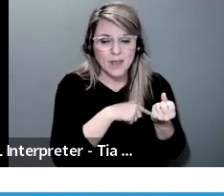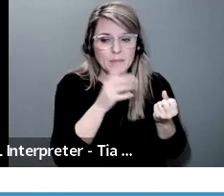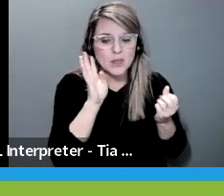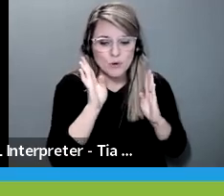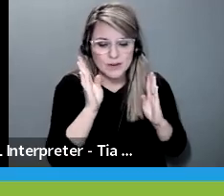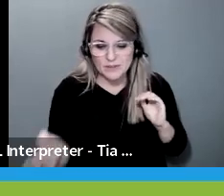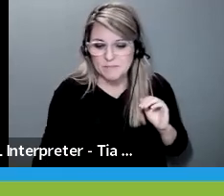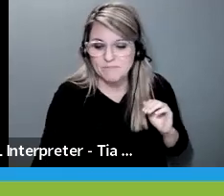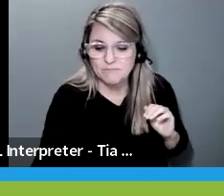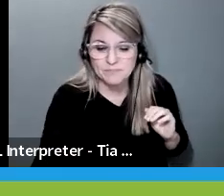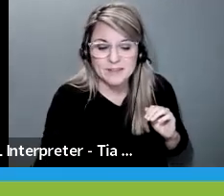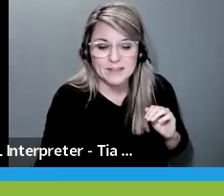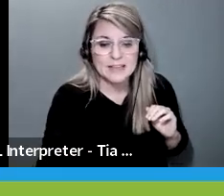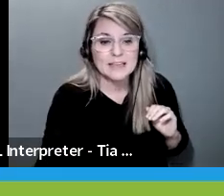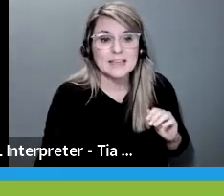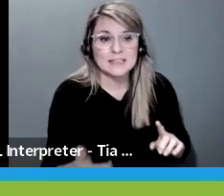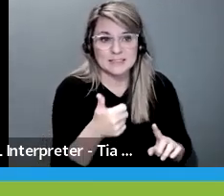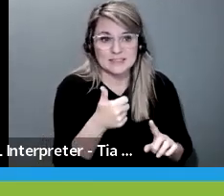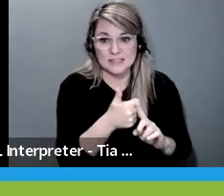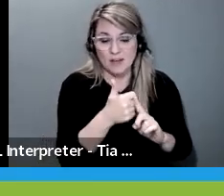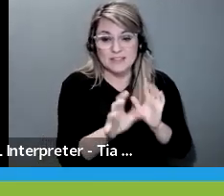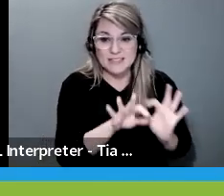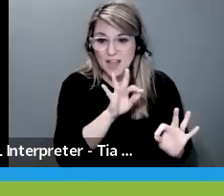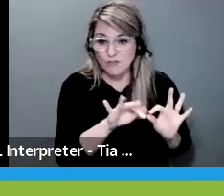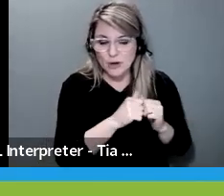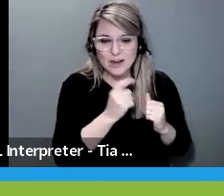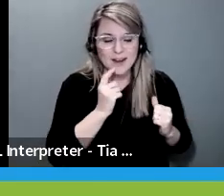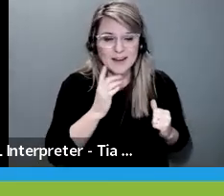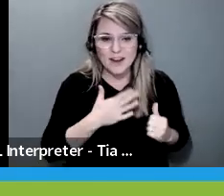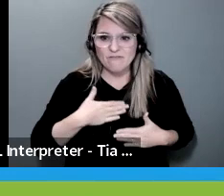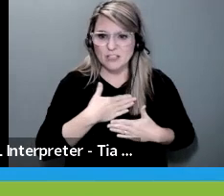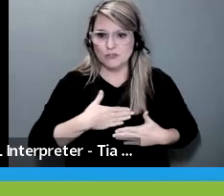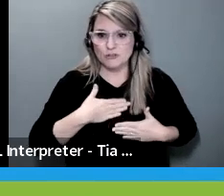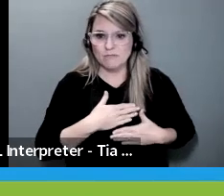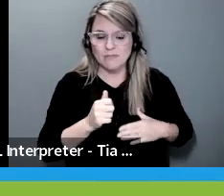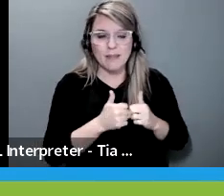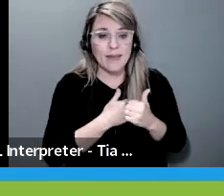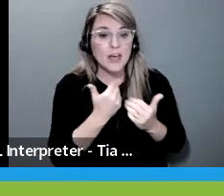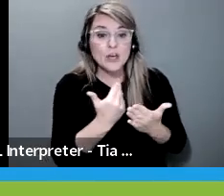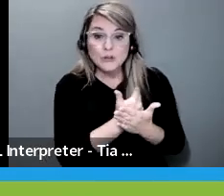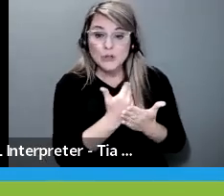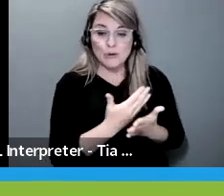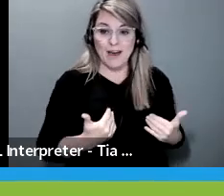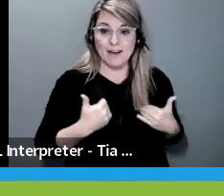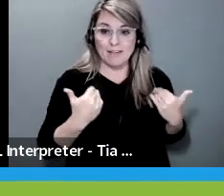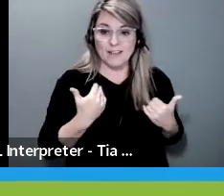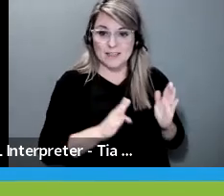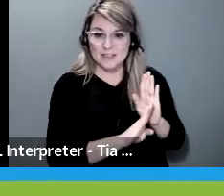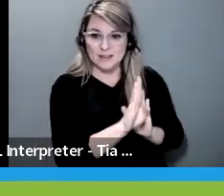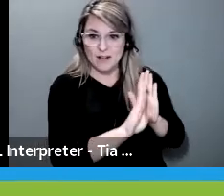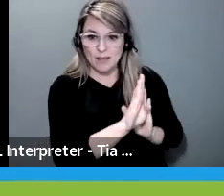creativity, self-discovery, and adventure. New research about adolescent development shows us that the idea of the troubled...